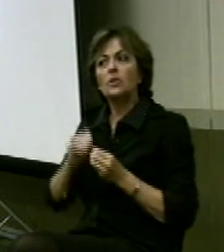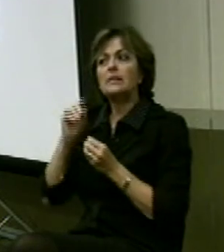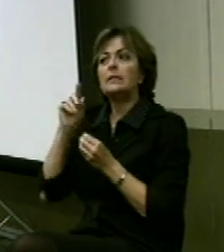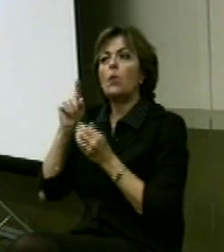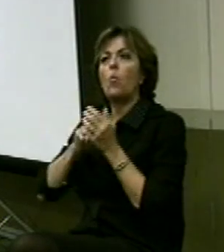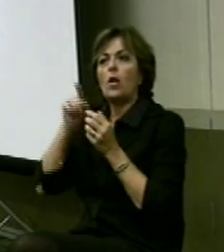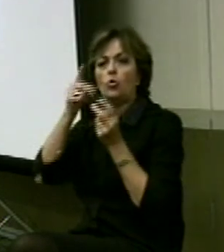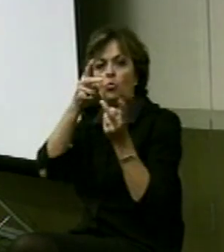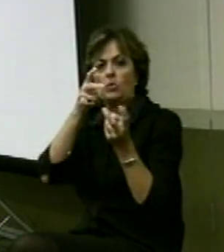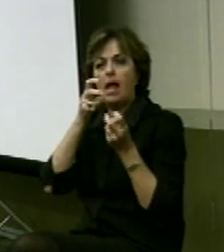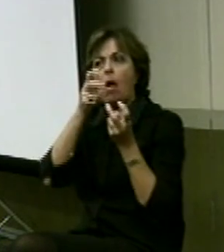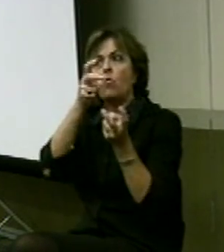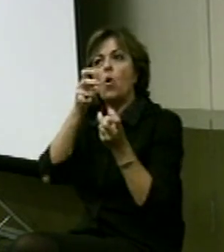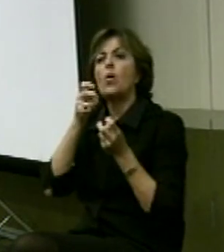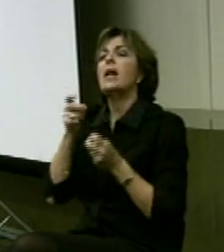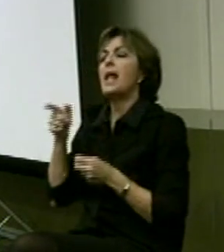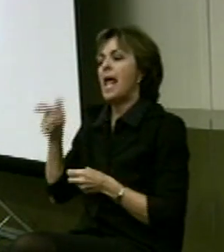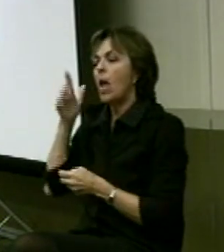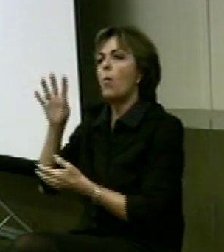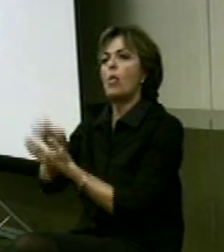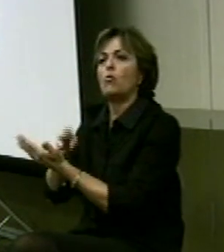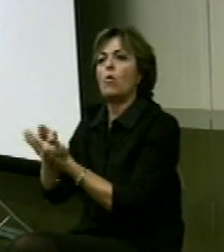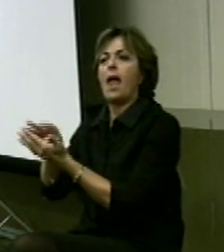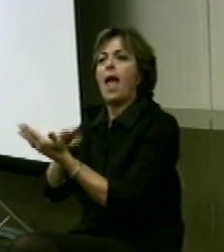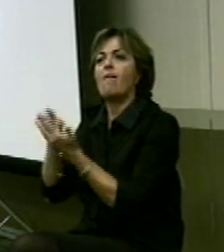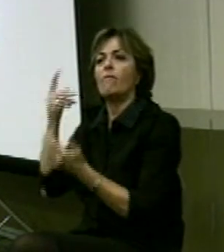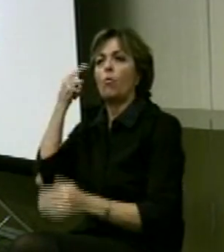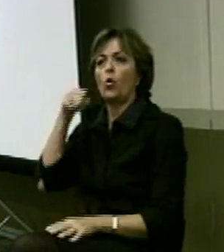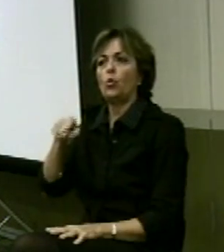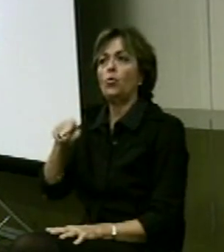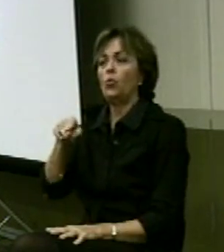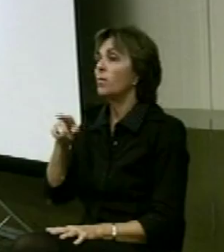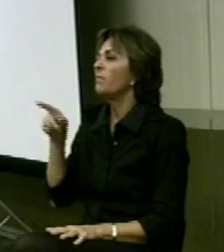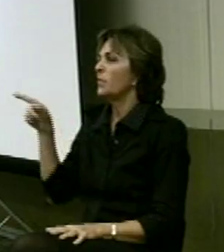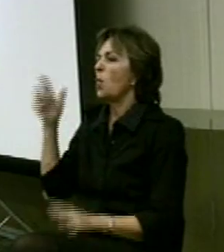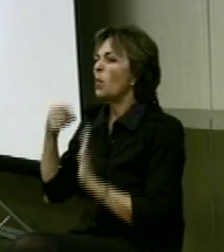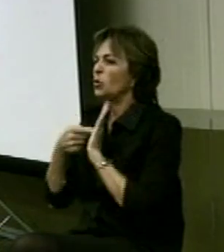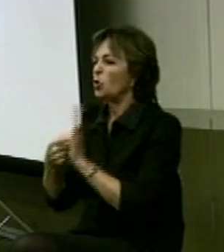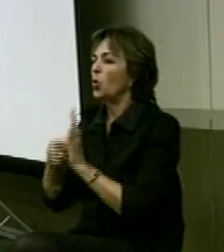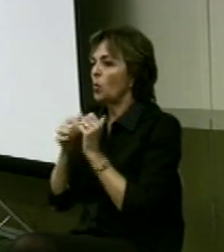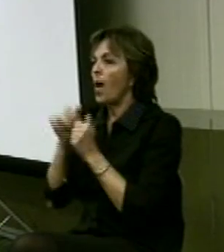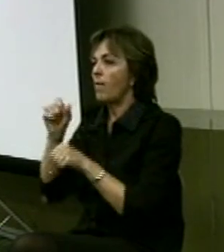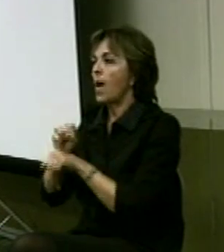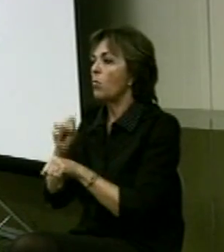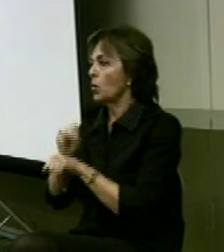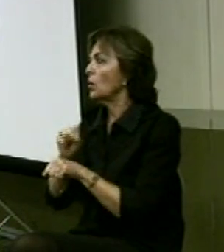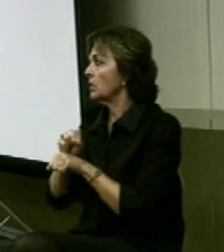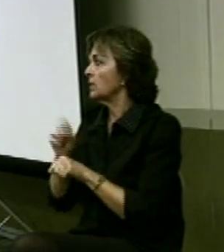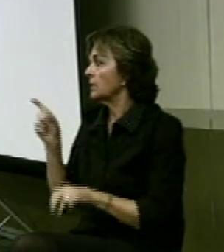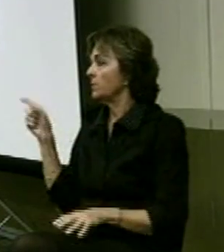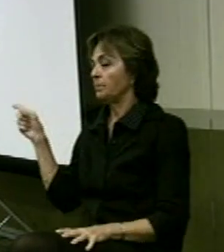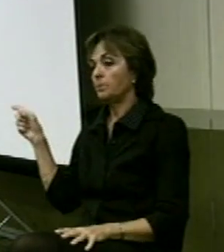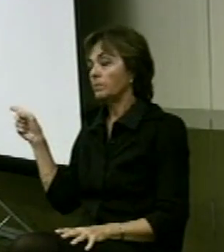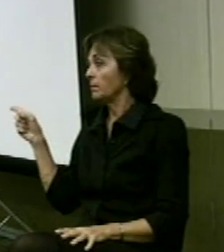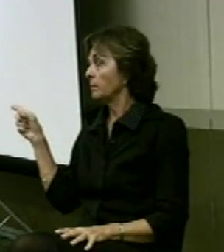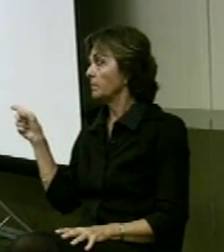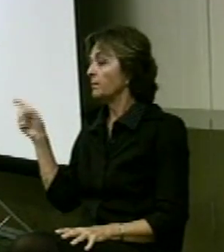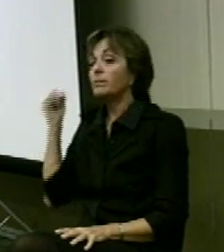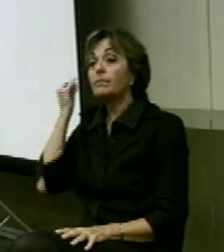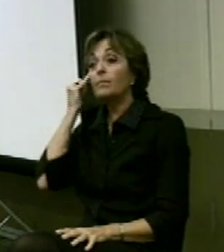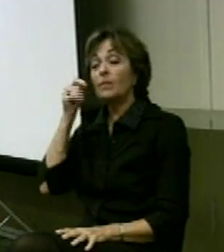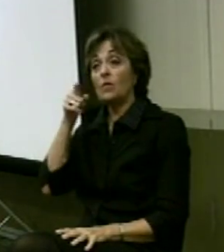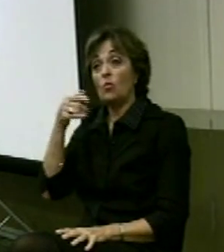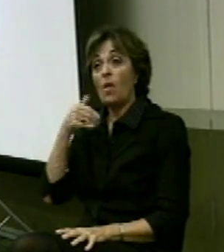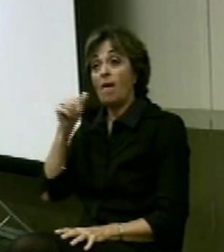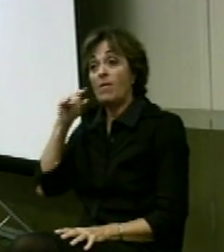numbers on what you've downloaded. It will graph it for you. Yeah, we're going to show you how that works exactly. And if it doesn't, I mean,